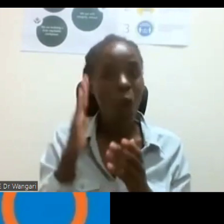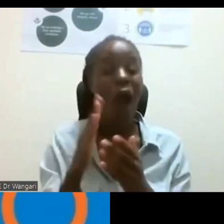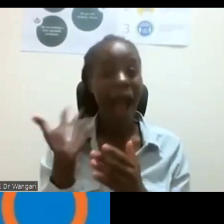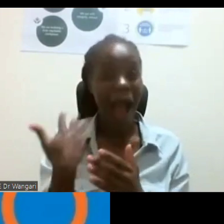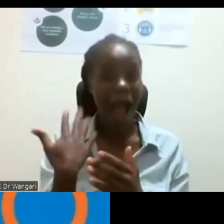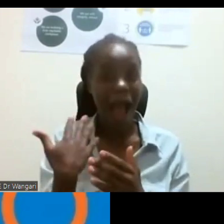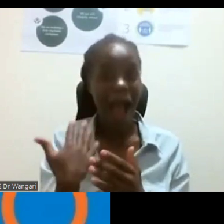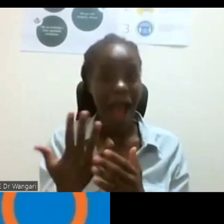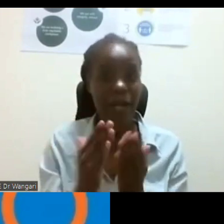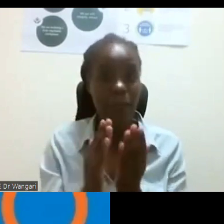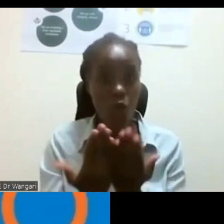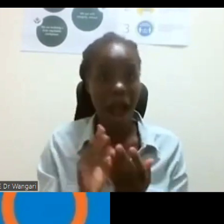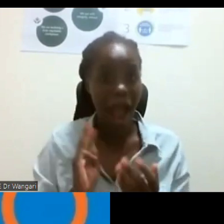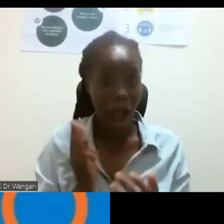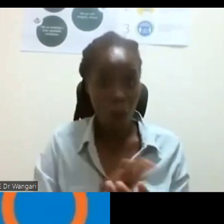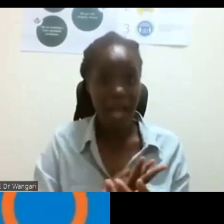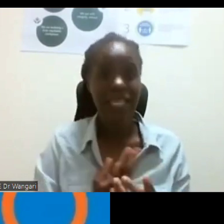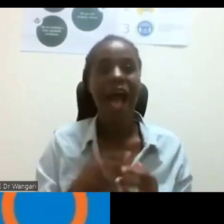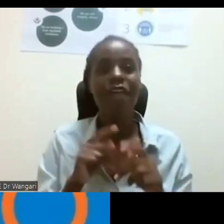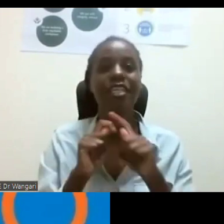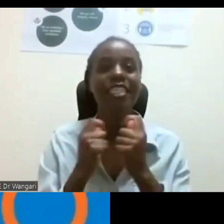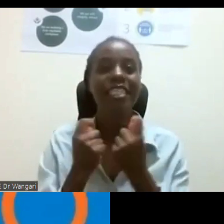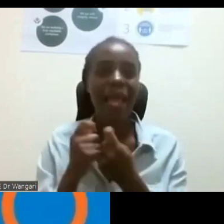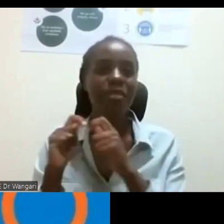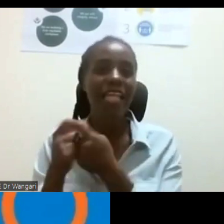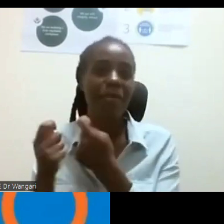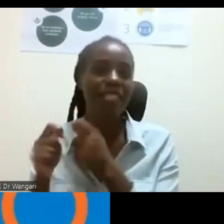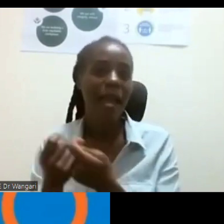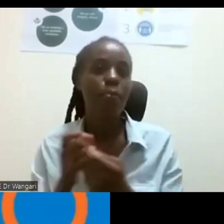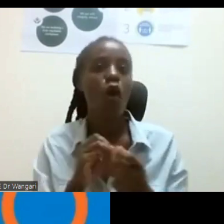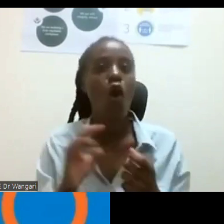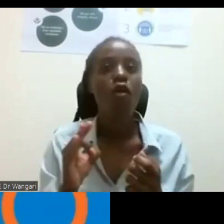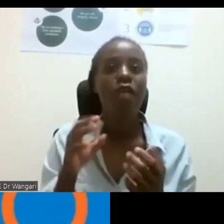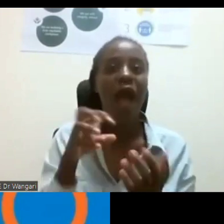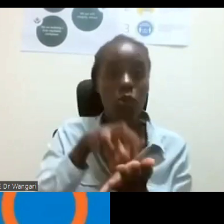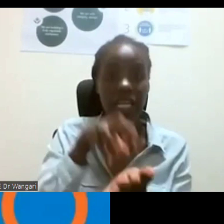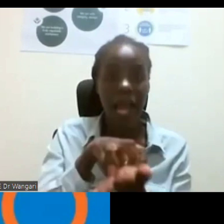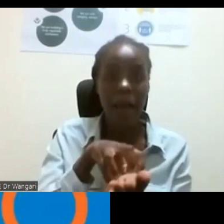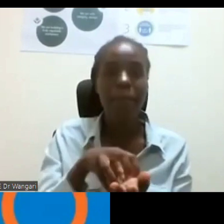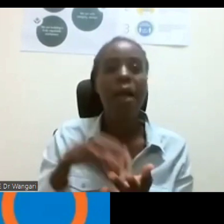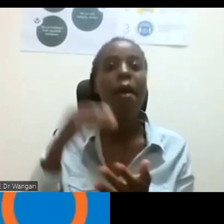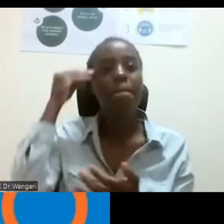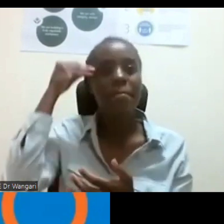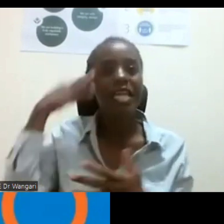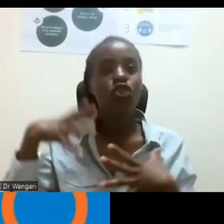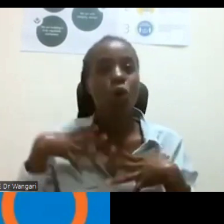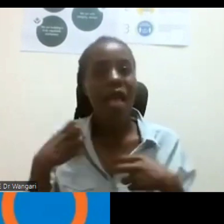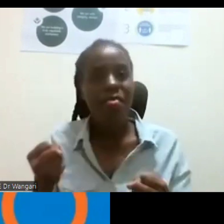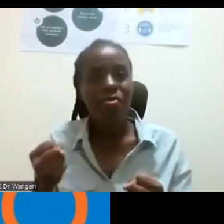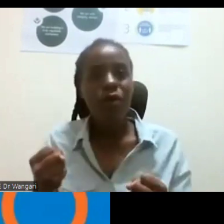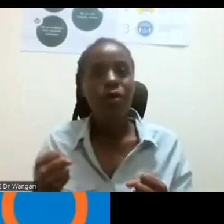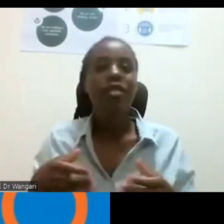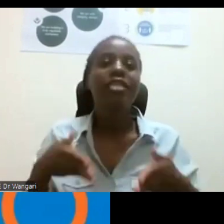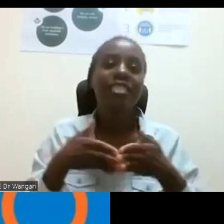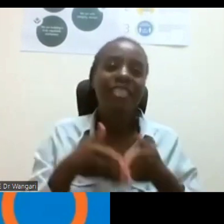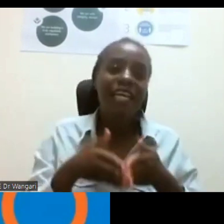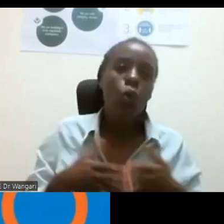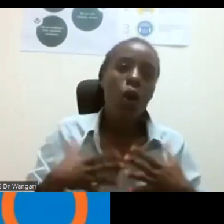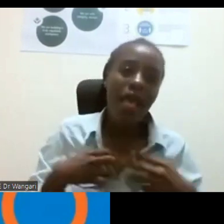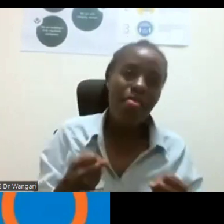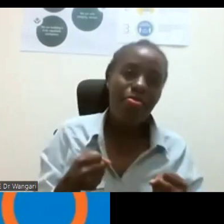has chapters on each of the different types of health complications, including the mental health complications, including the sexual health complications as